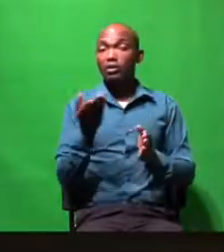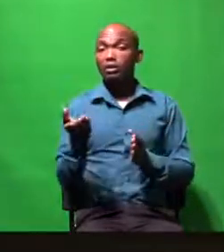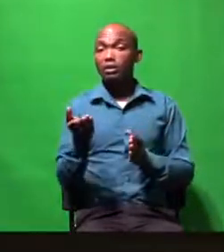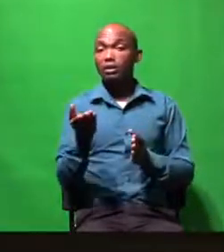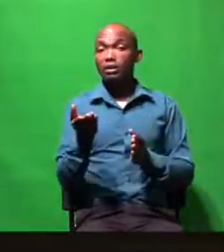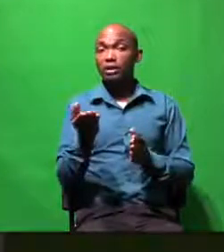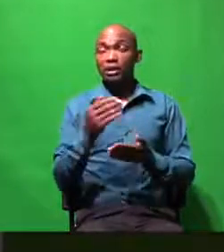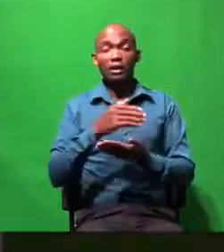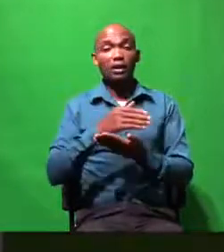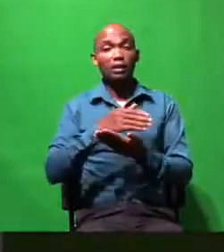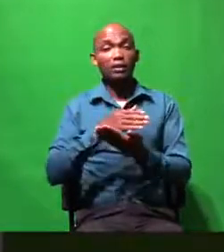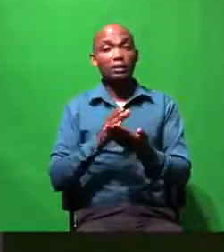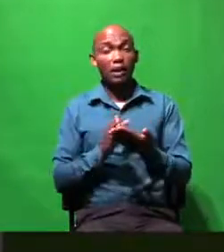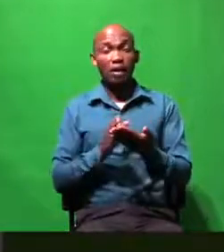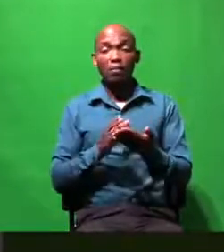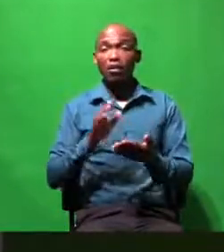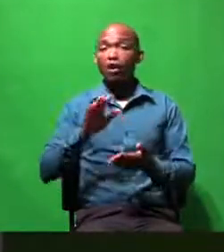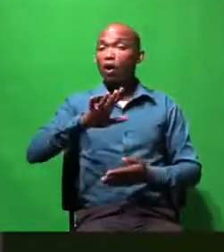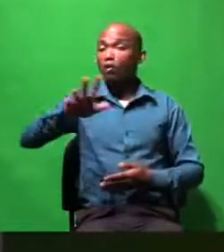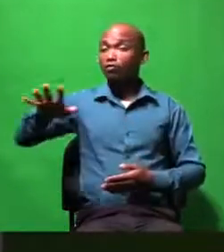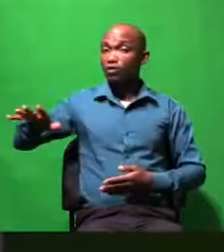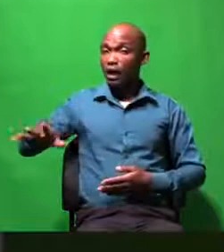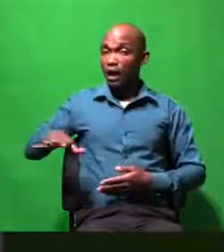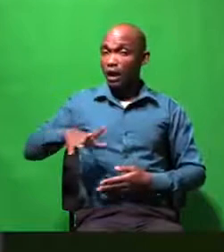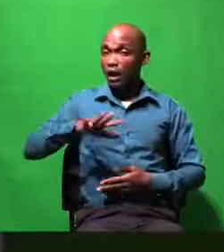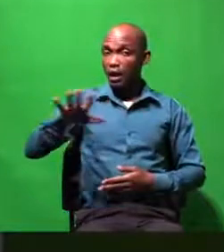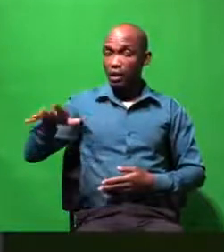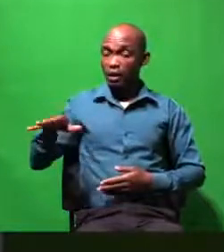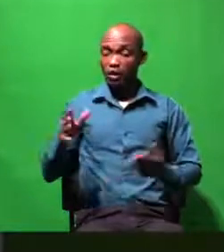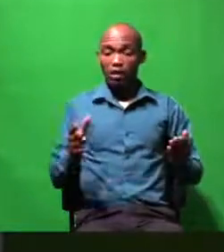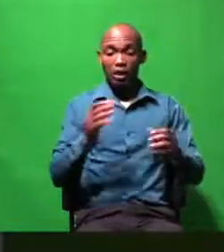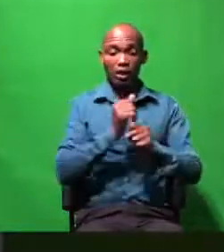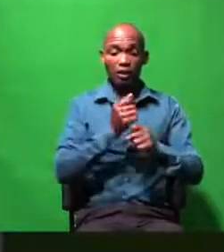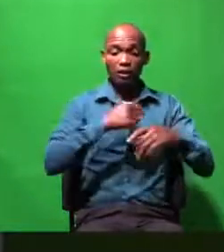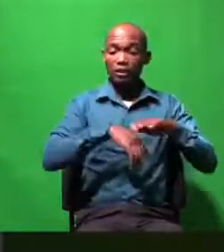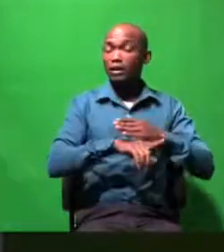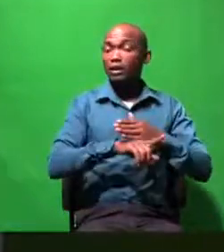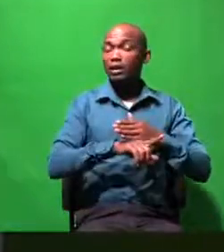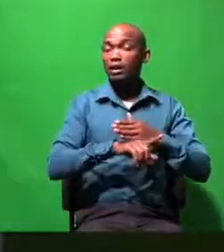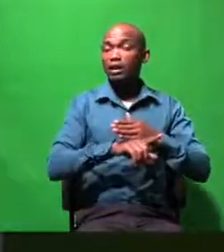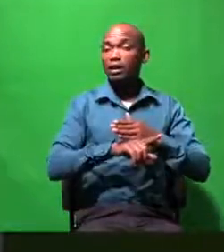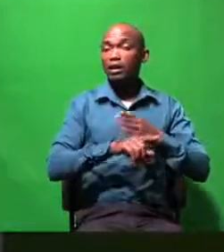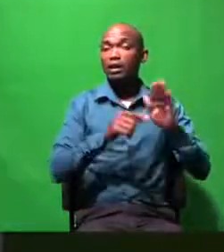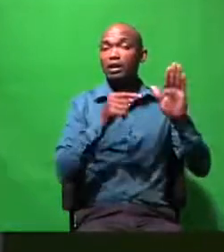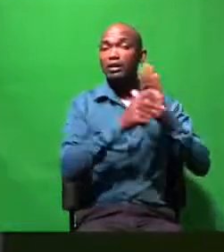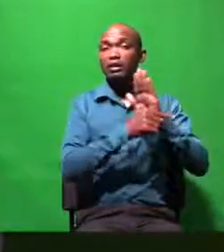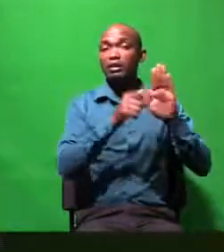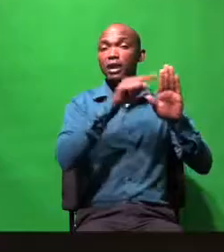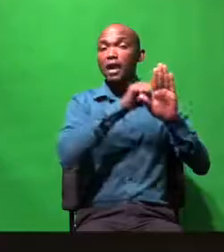be available in East Africa. When you can say East Africa, we accumulate there is a